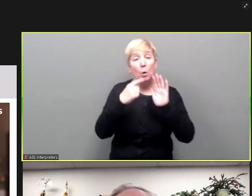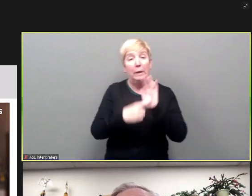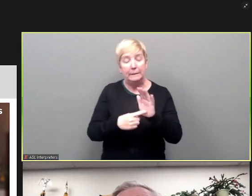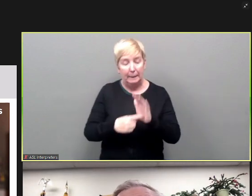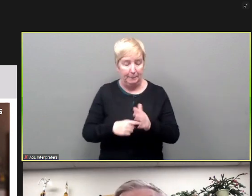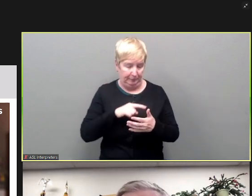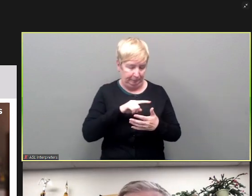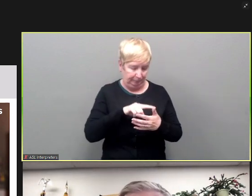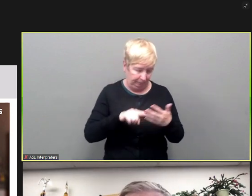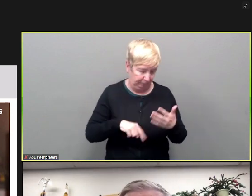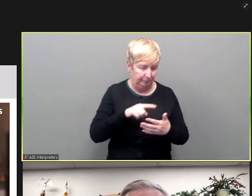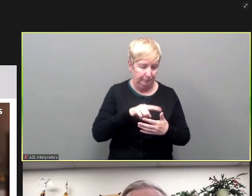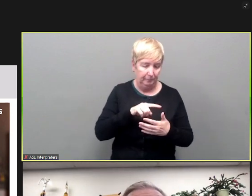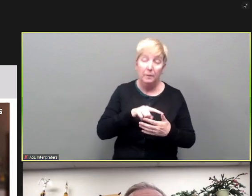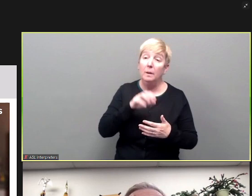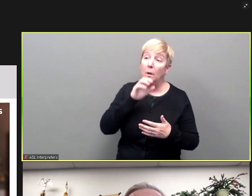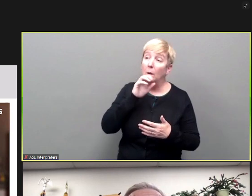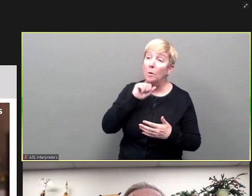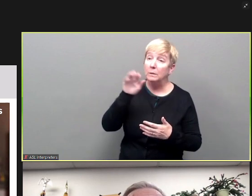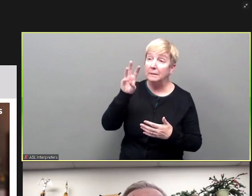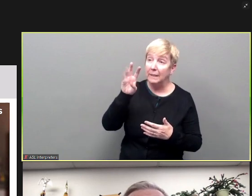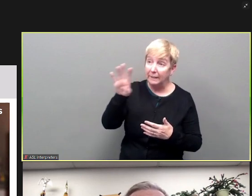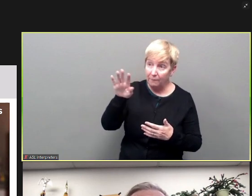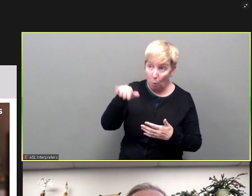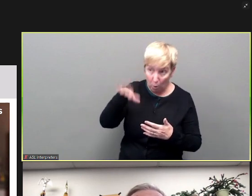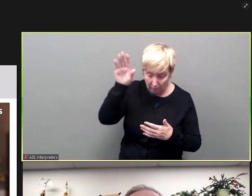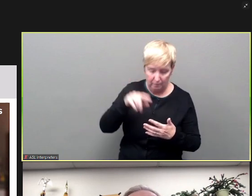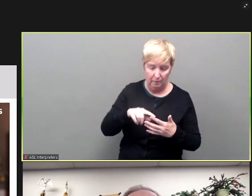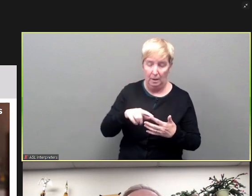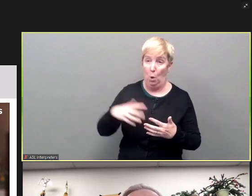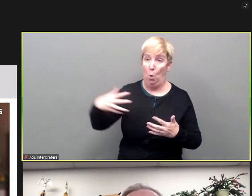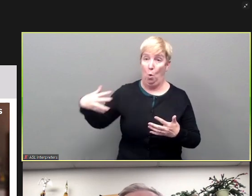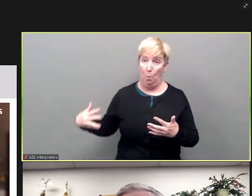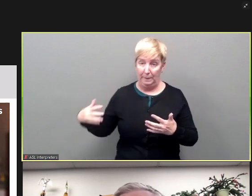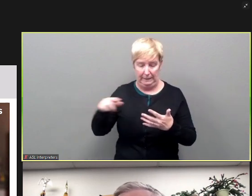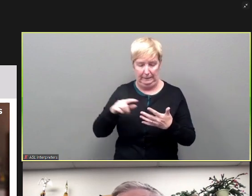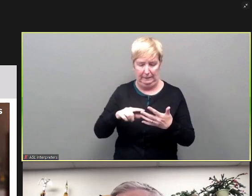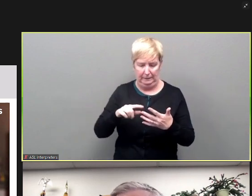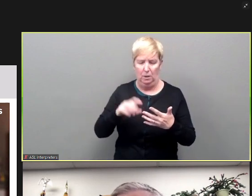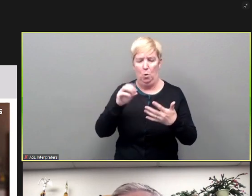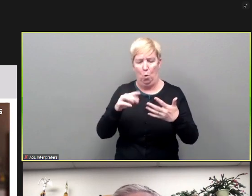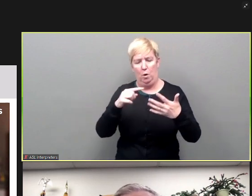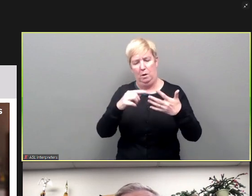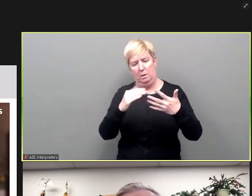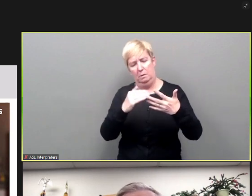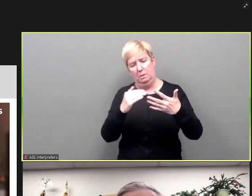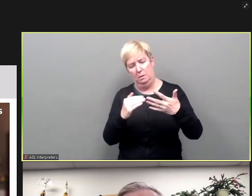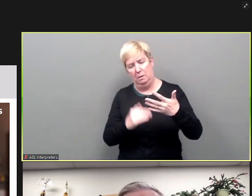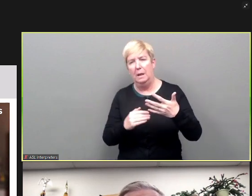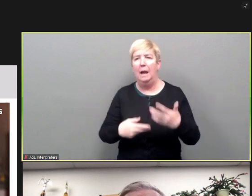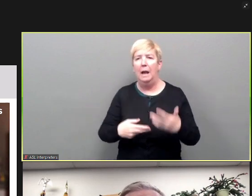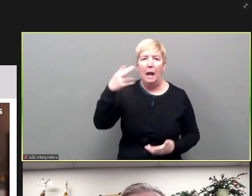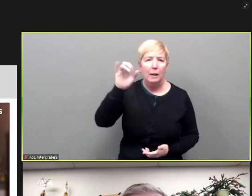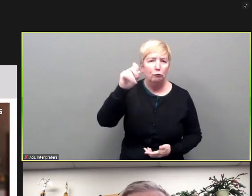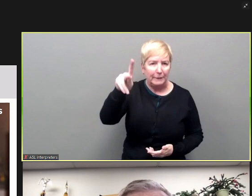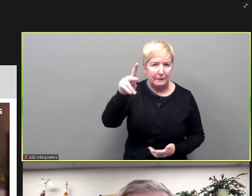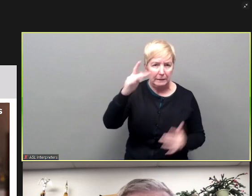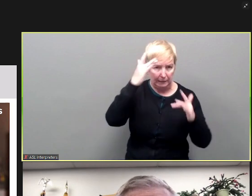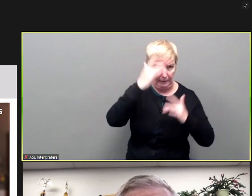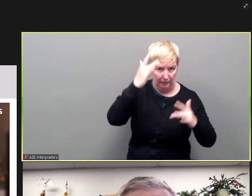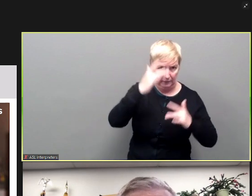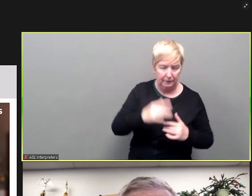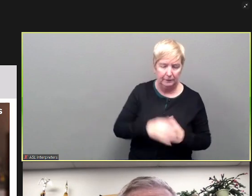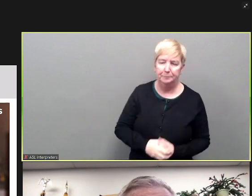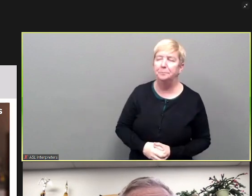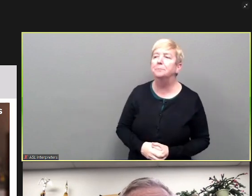you know, over the age of 64, obesity, or any high risk condition. You know, if you talk to